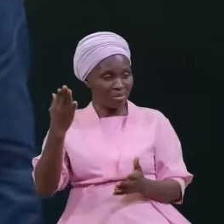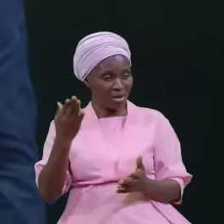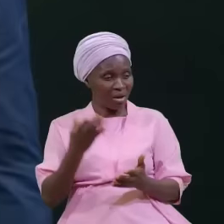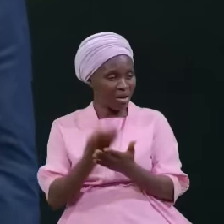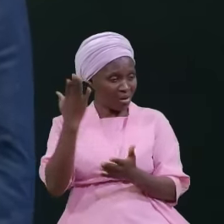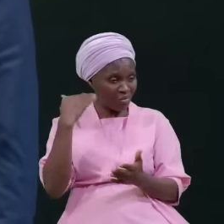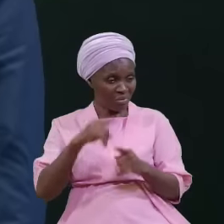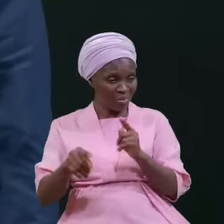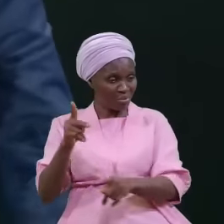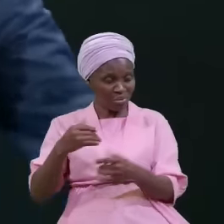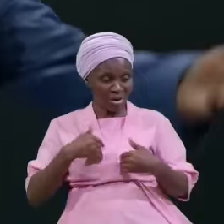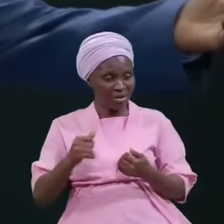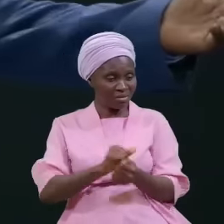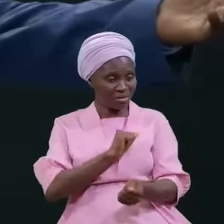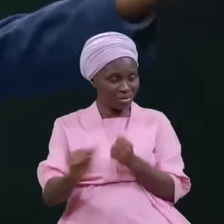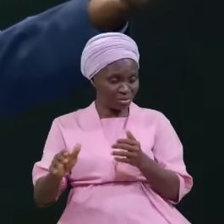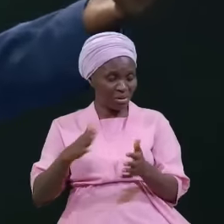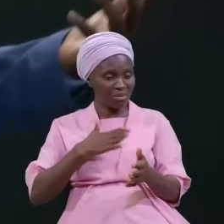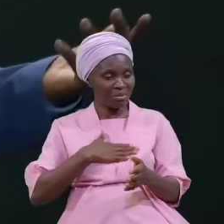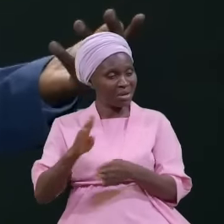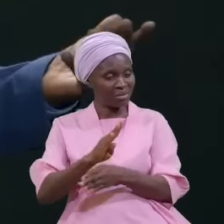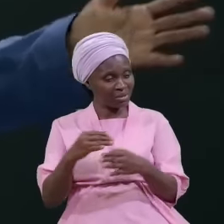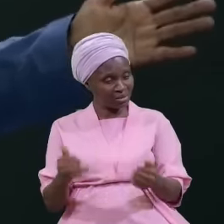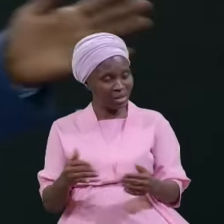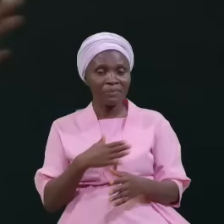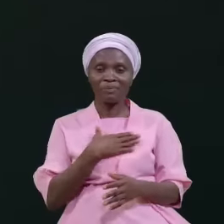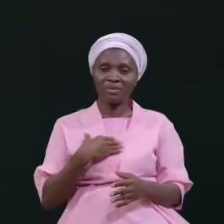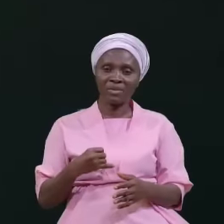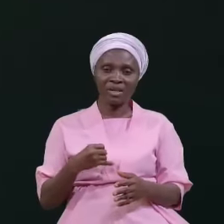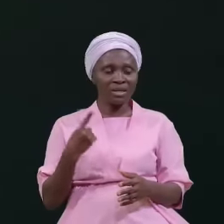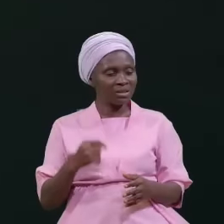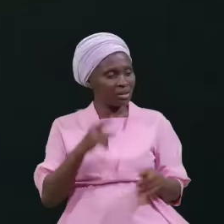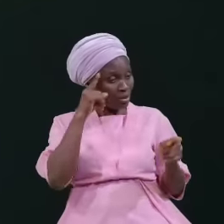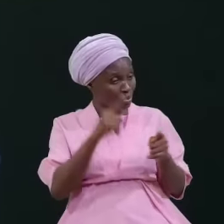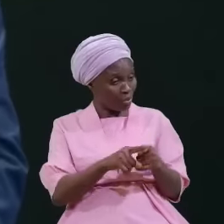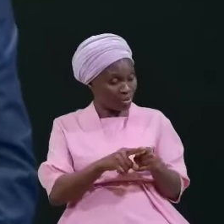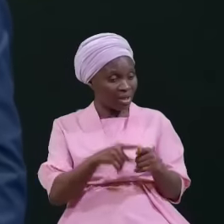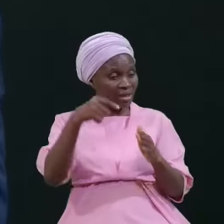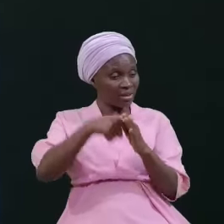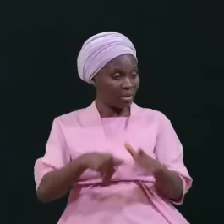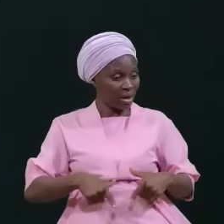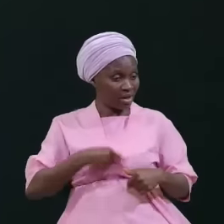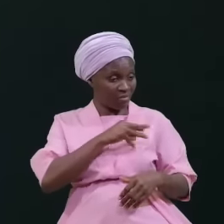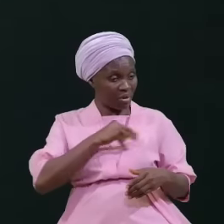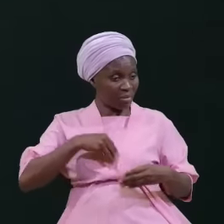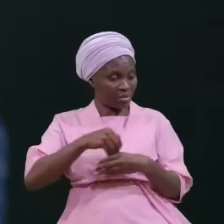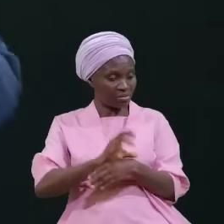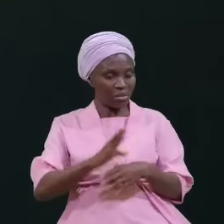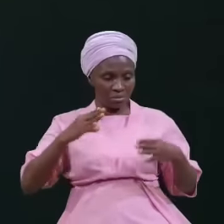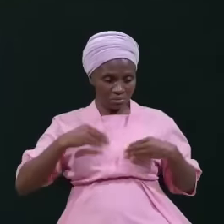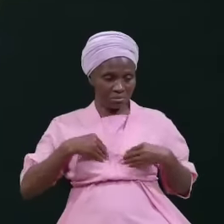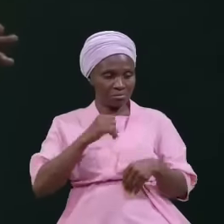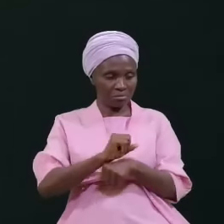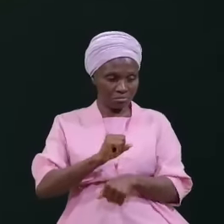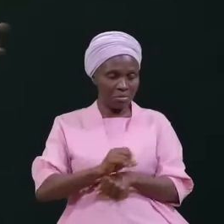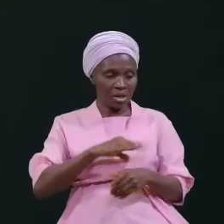ruined everything." And the brother, Deeper Life, he accepted and got to that place of work. Then